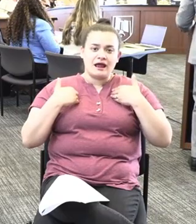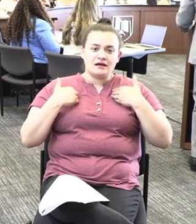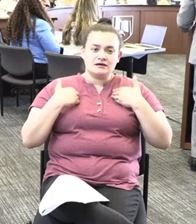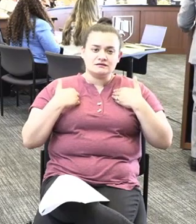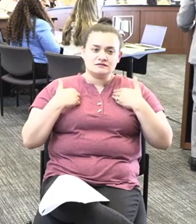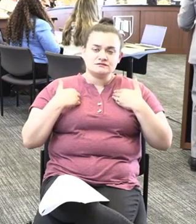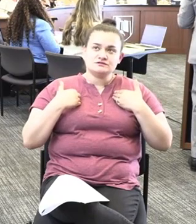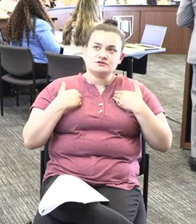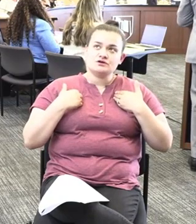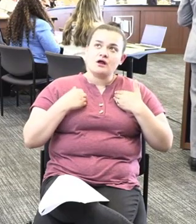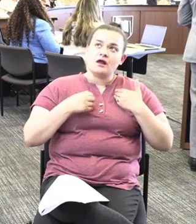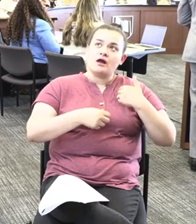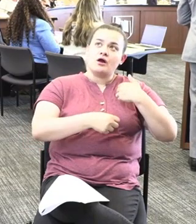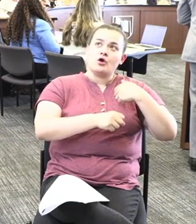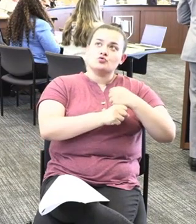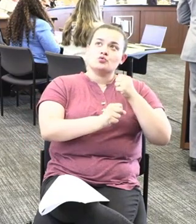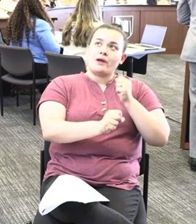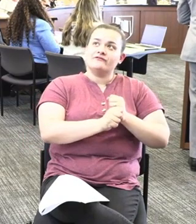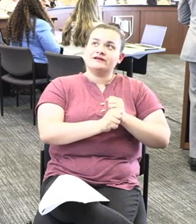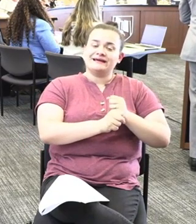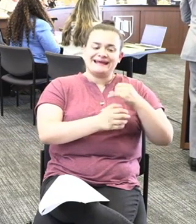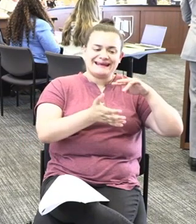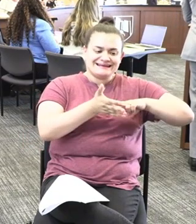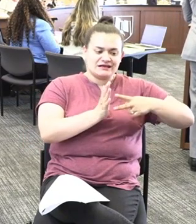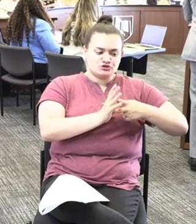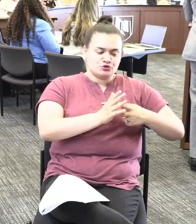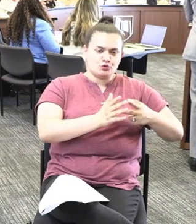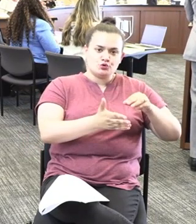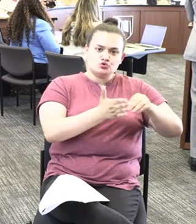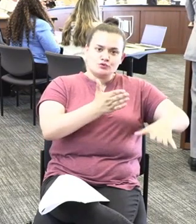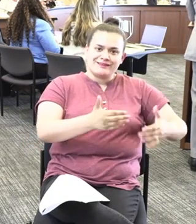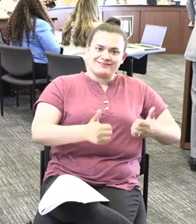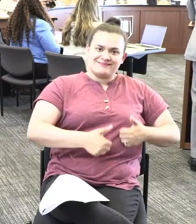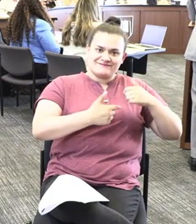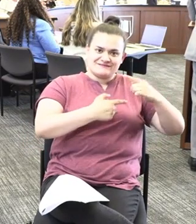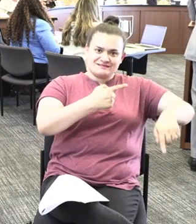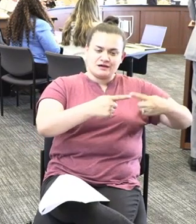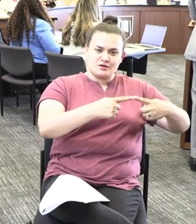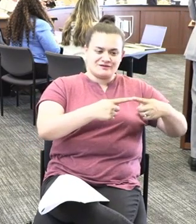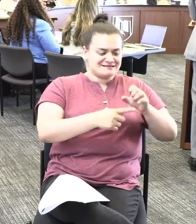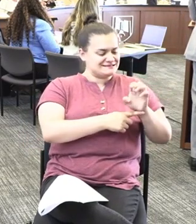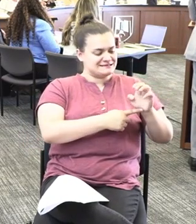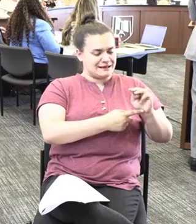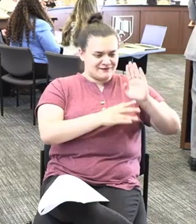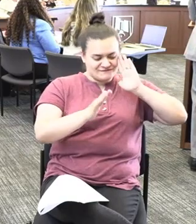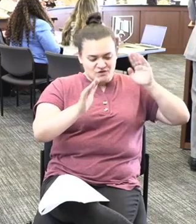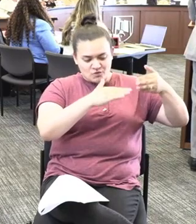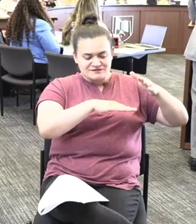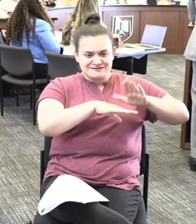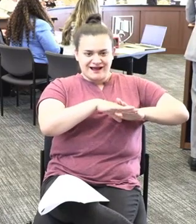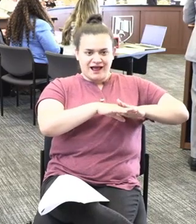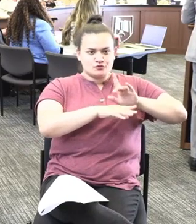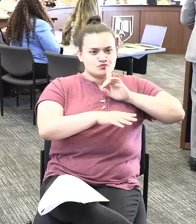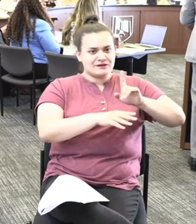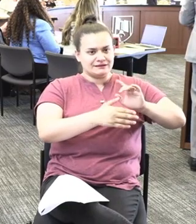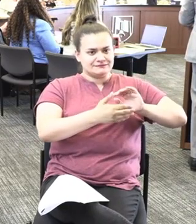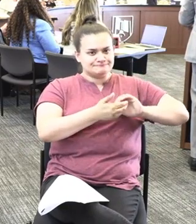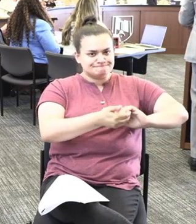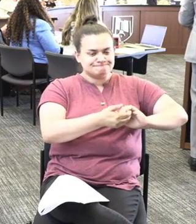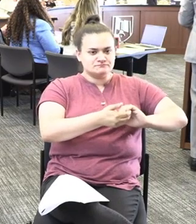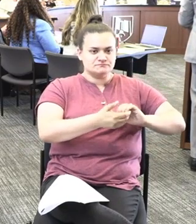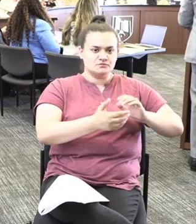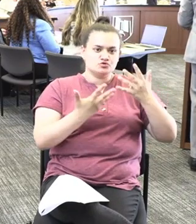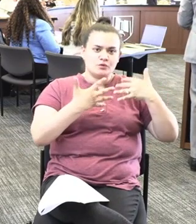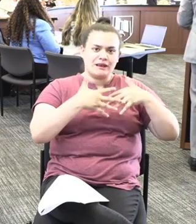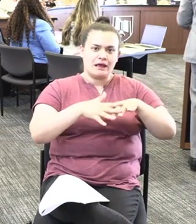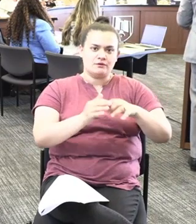crafting an intentional student life cycle, and that is where SEM really focused on leaning in relationship to its